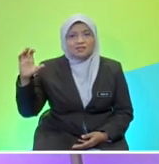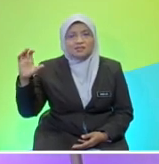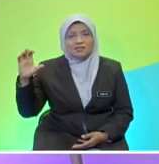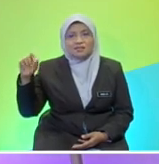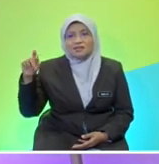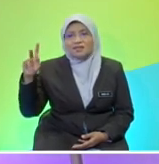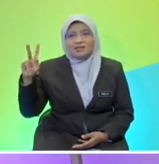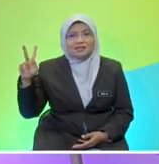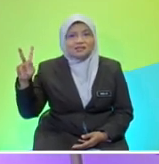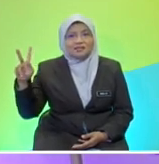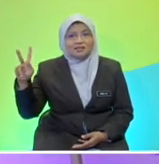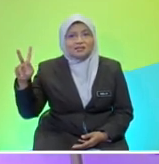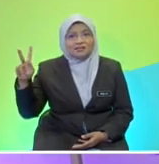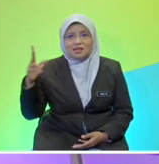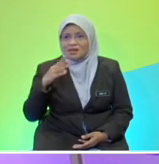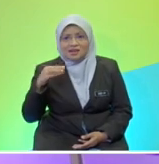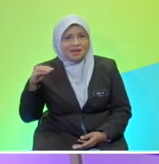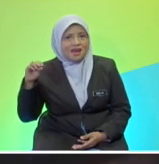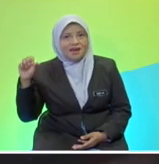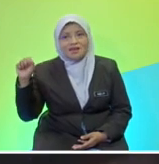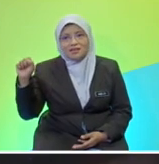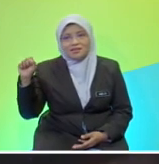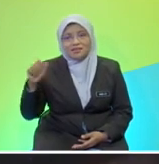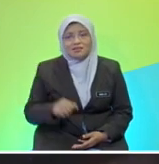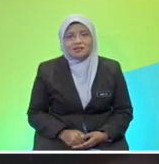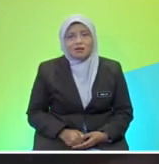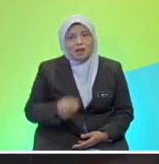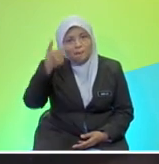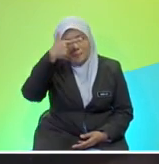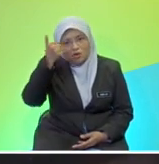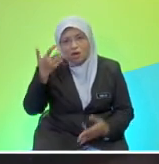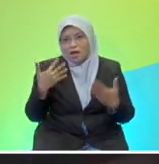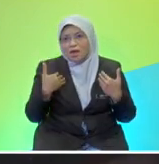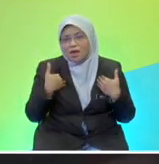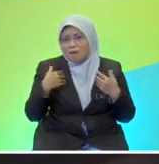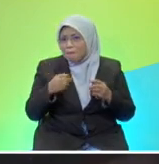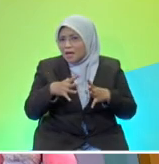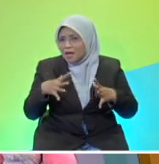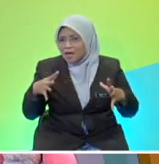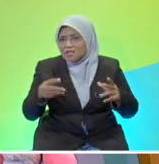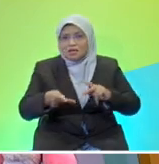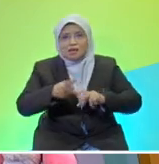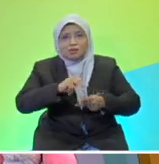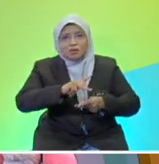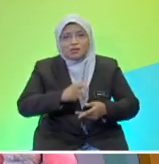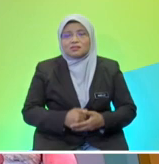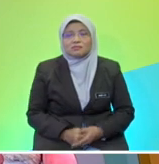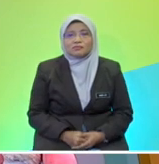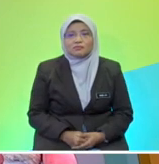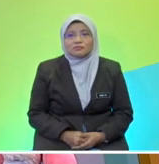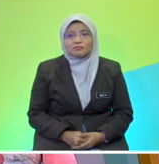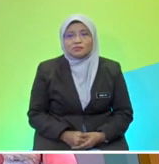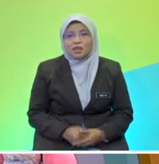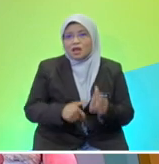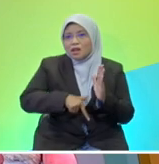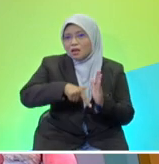B-L-O-C-K-S. K and S blocks because there are many blocks. Good. Yeah, because we have more than one,